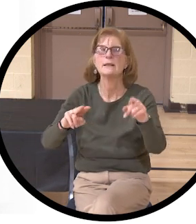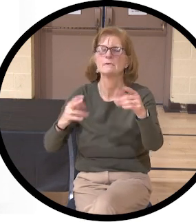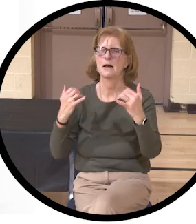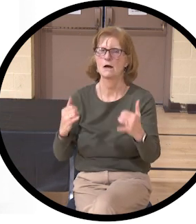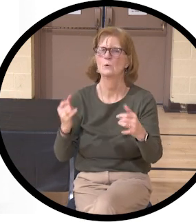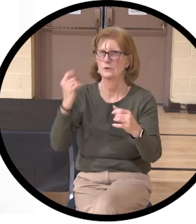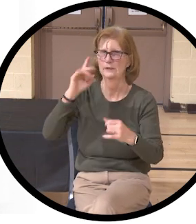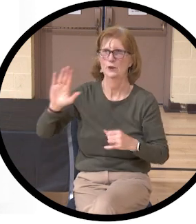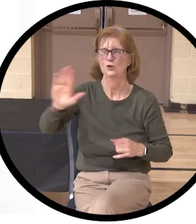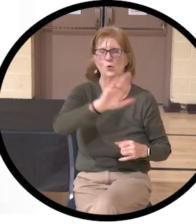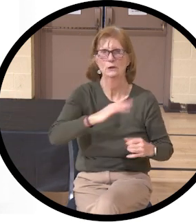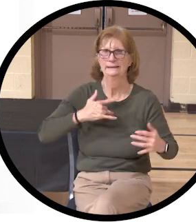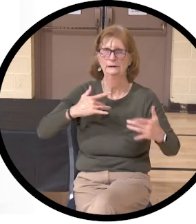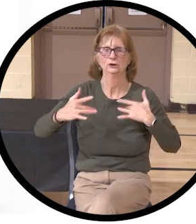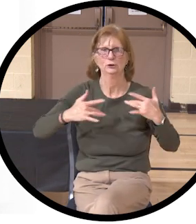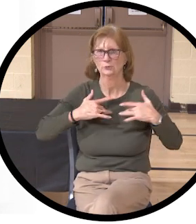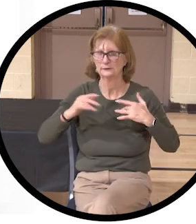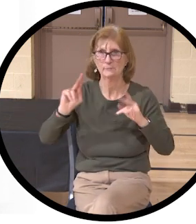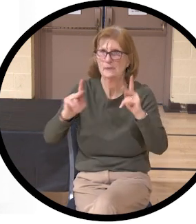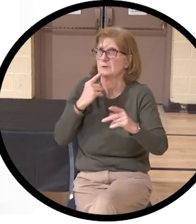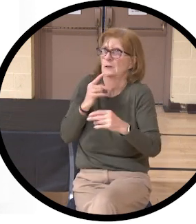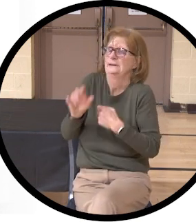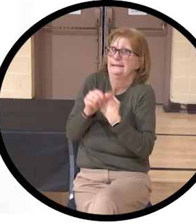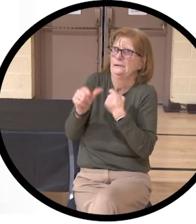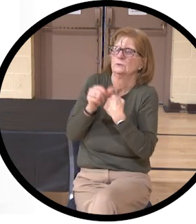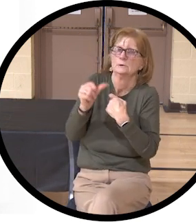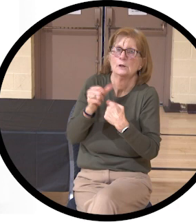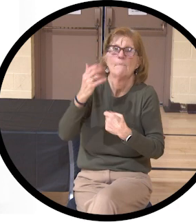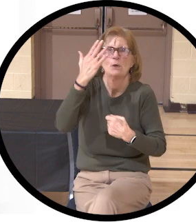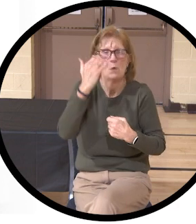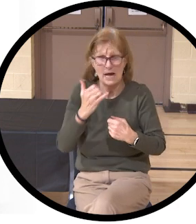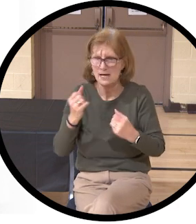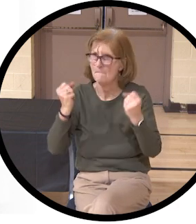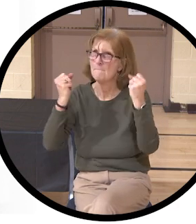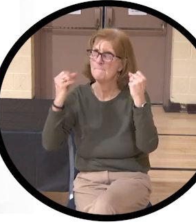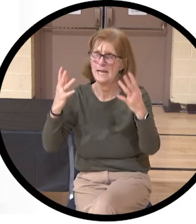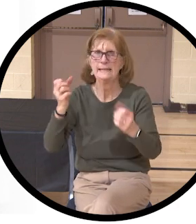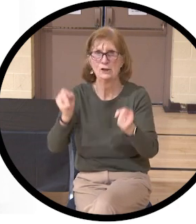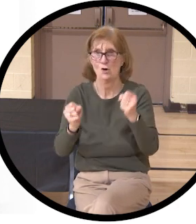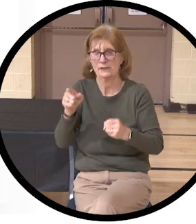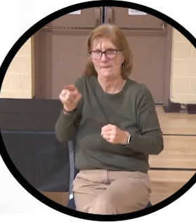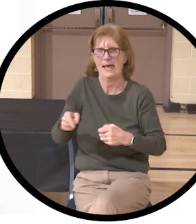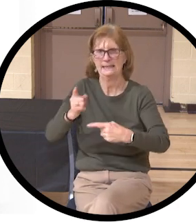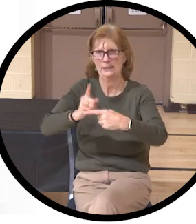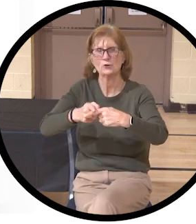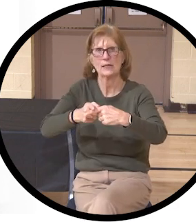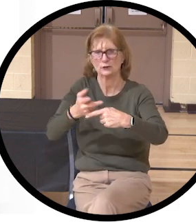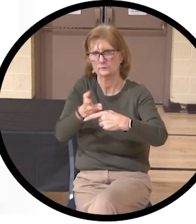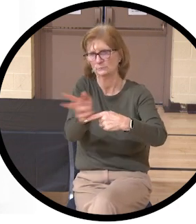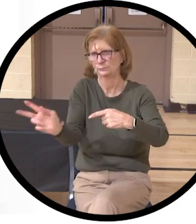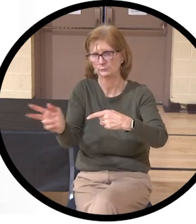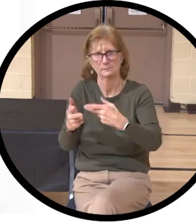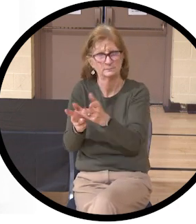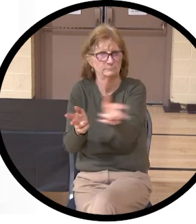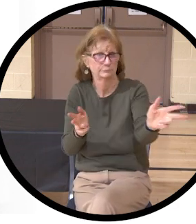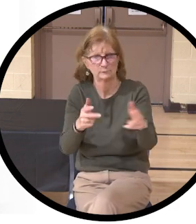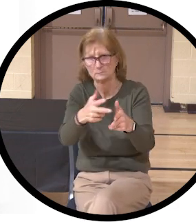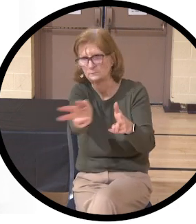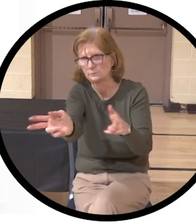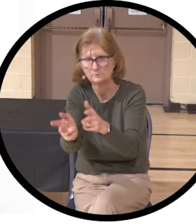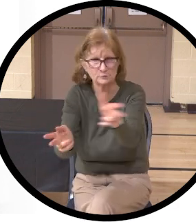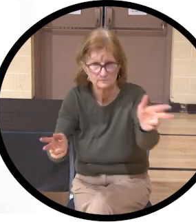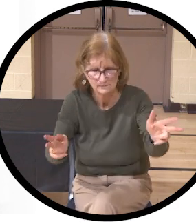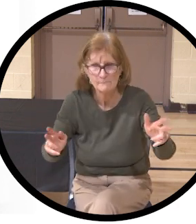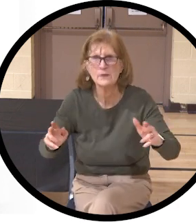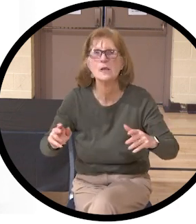it feels so uncomfortable and dangerous. There's a lot of turning vehicles at this intersection. So we are proposing adding